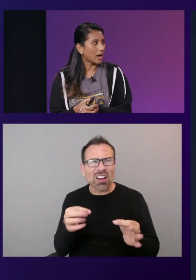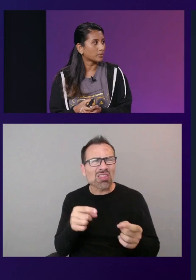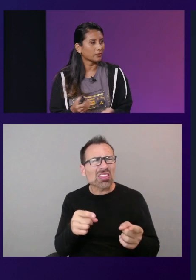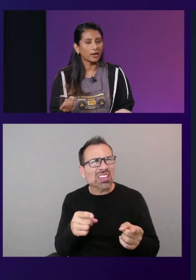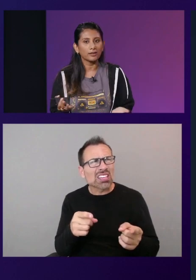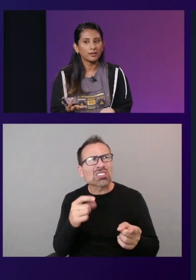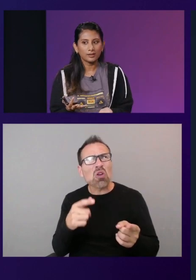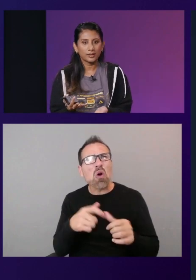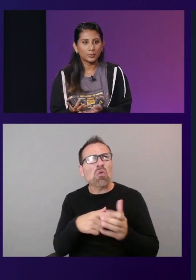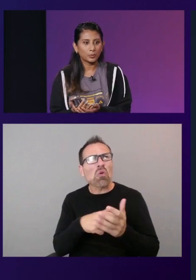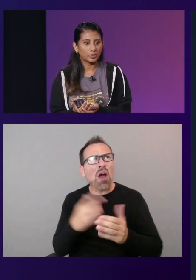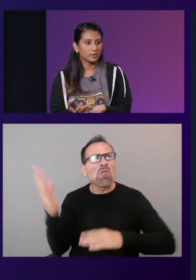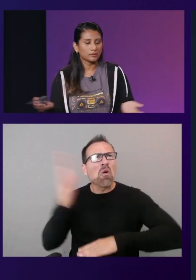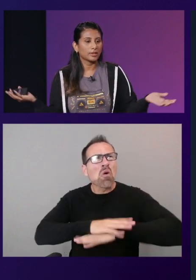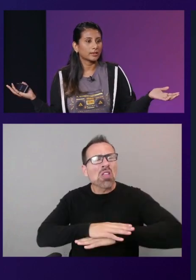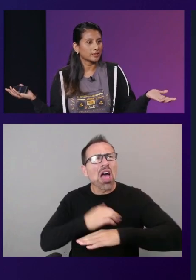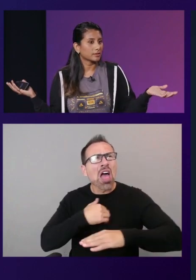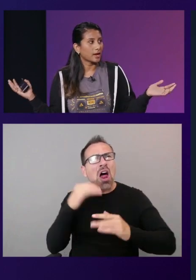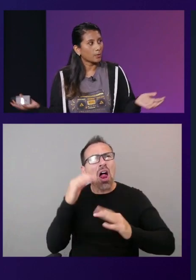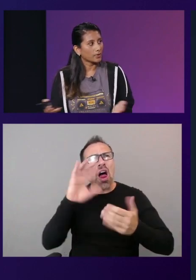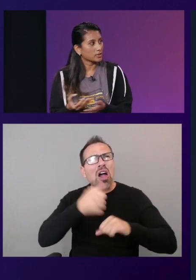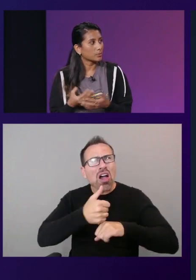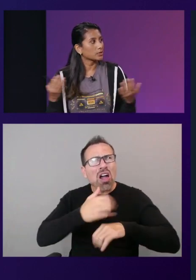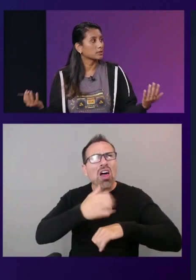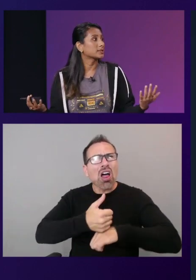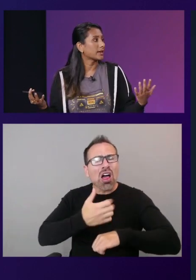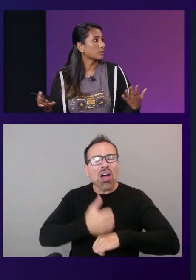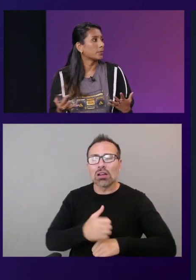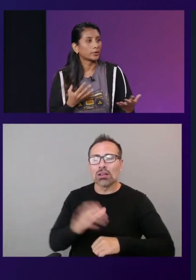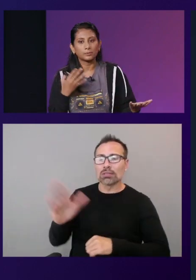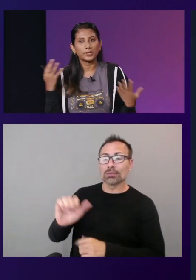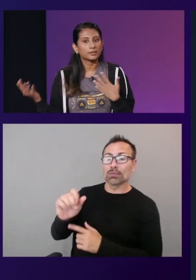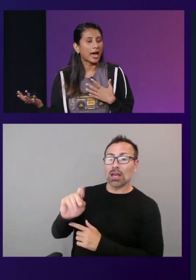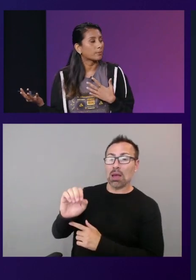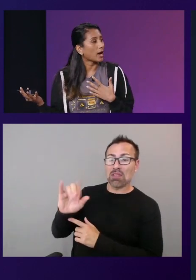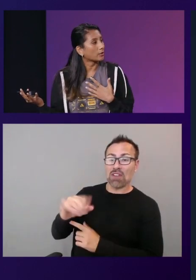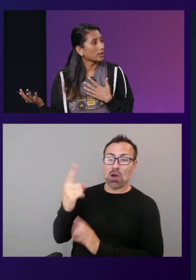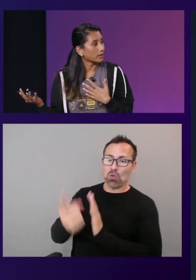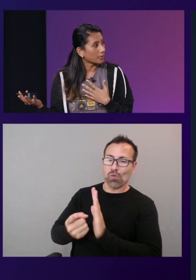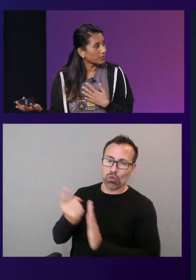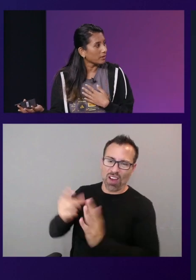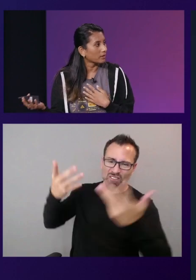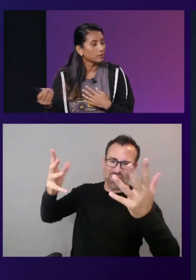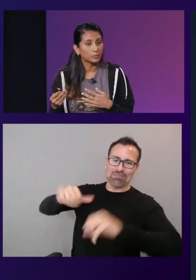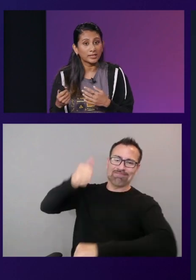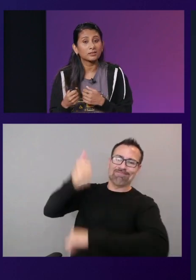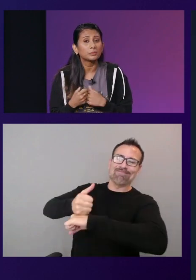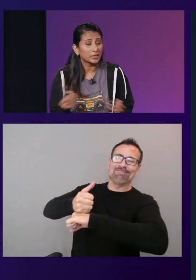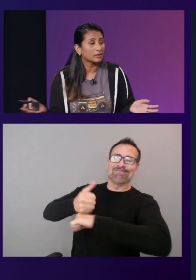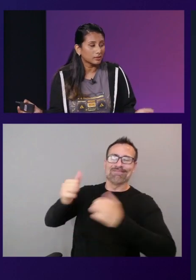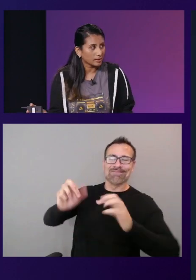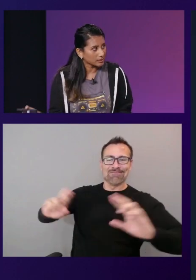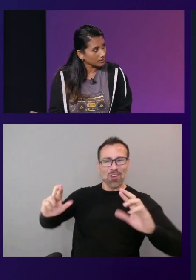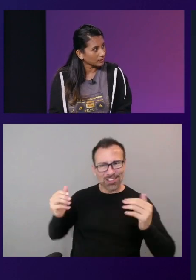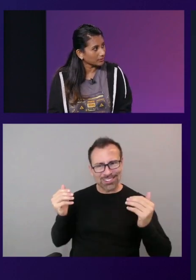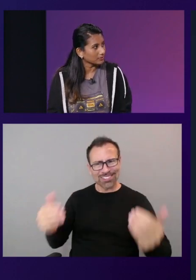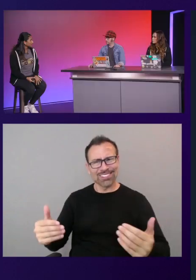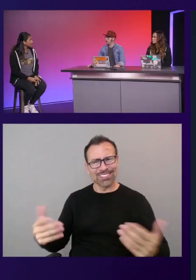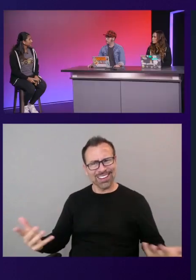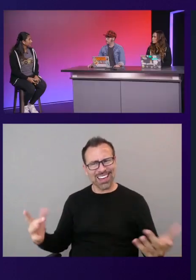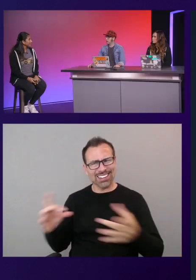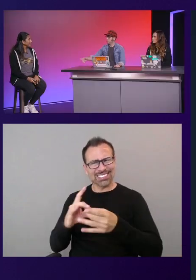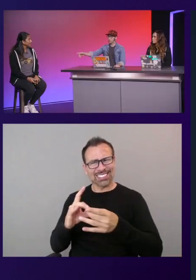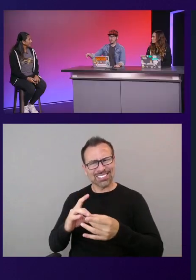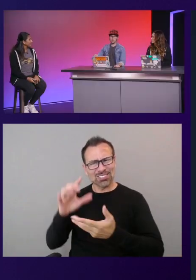But with Amplify, within less than an hour, I was able to just get a boilerplate app out there that's completely connected to the cloud.